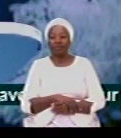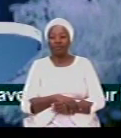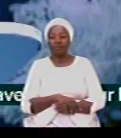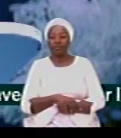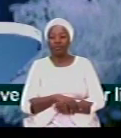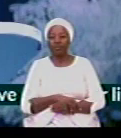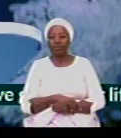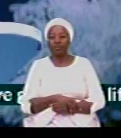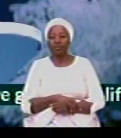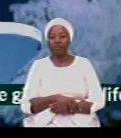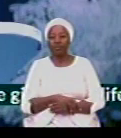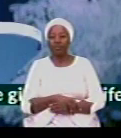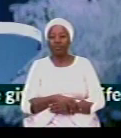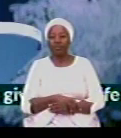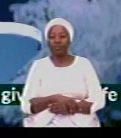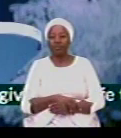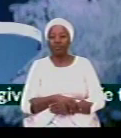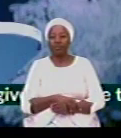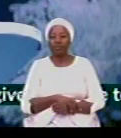And those